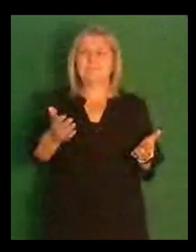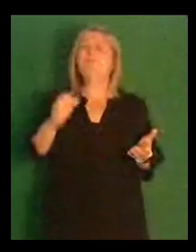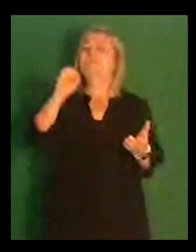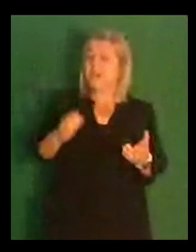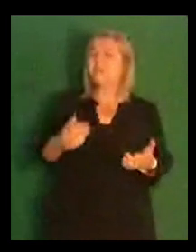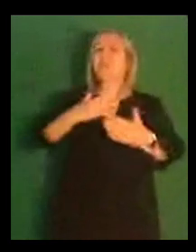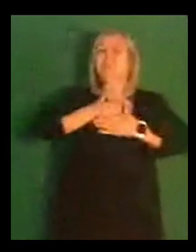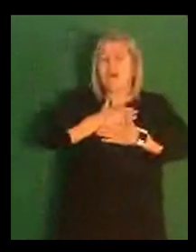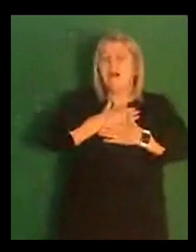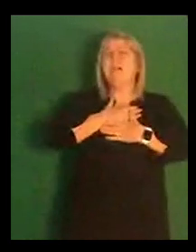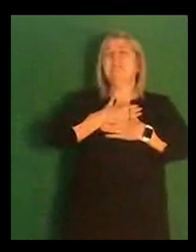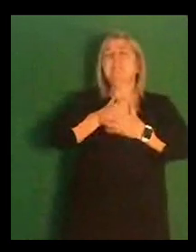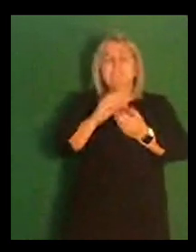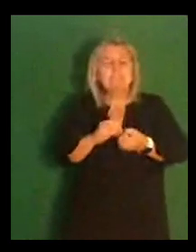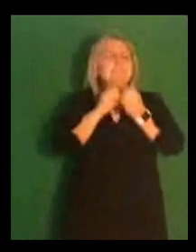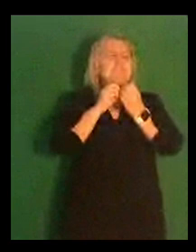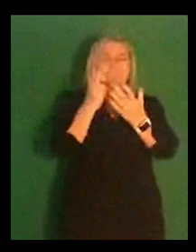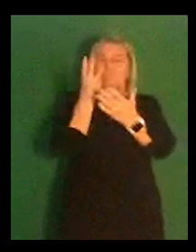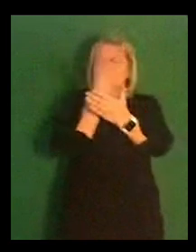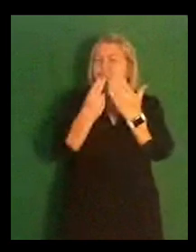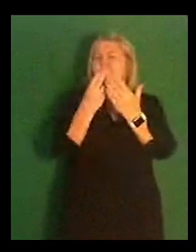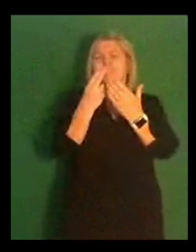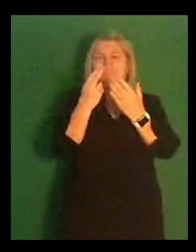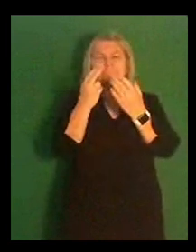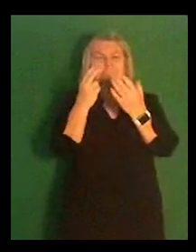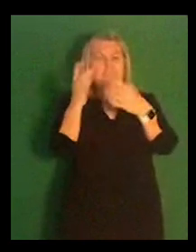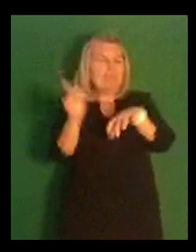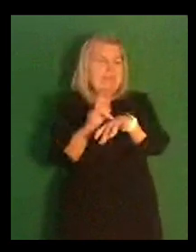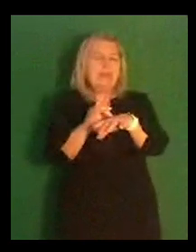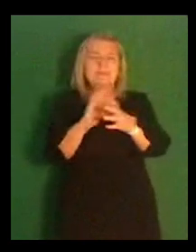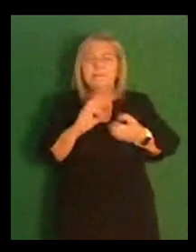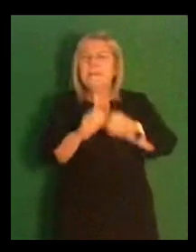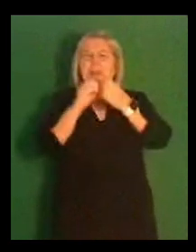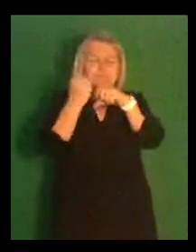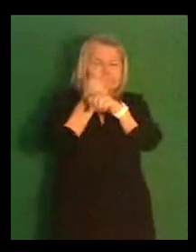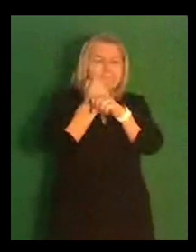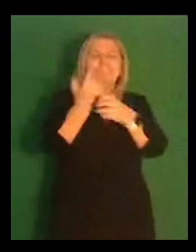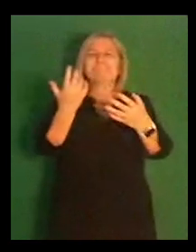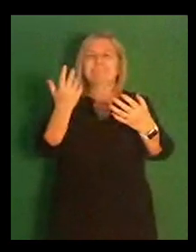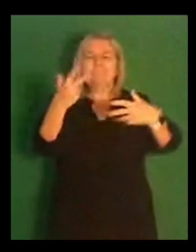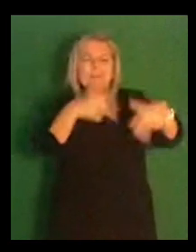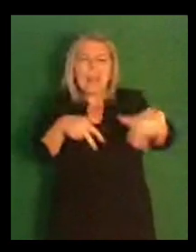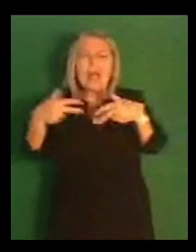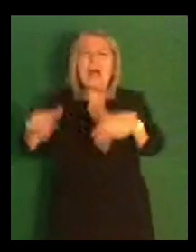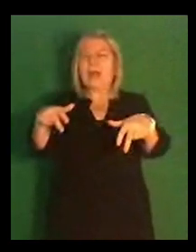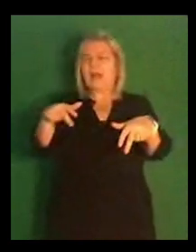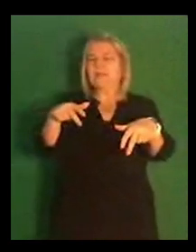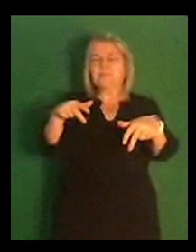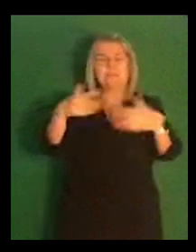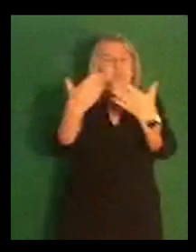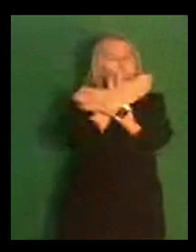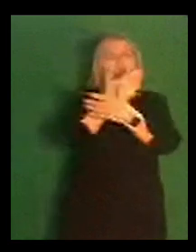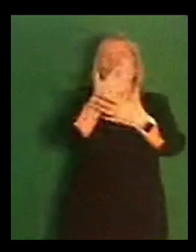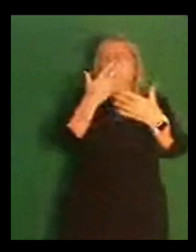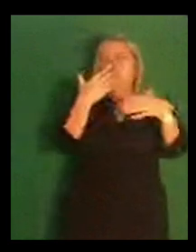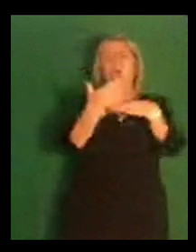the craft of, you know, fine theater making, fine dance, like, you know, virtuosic performance,